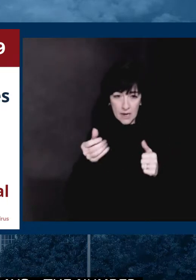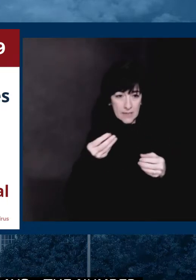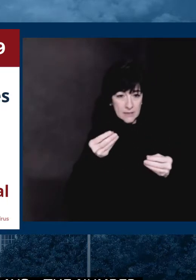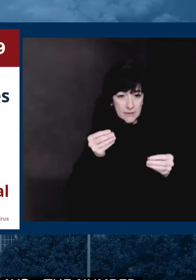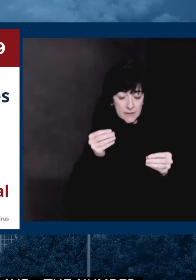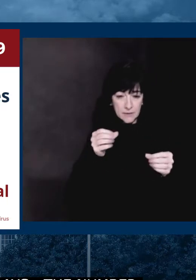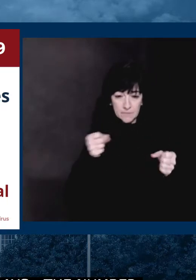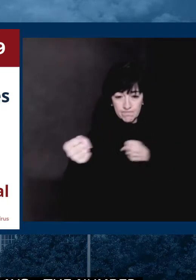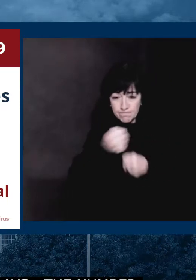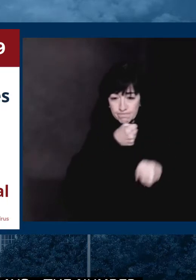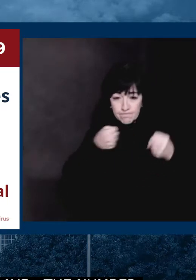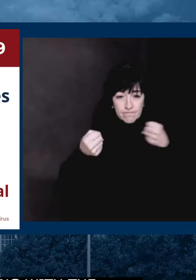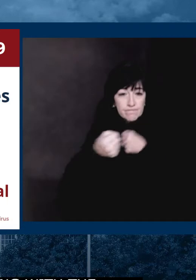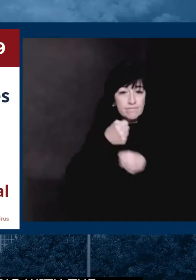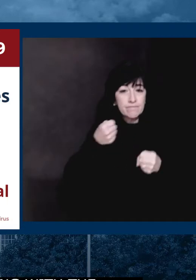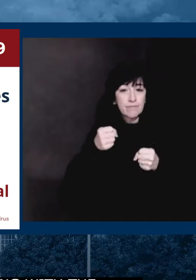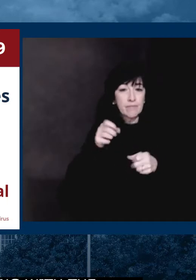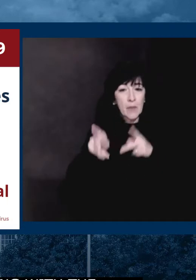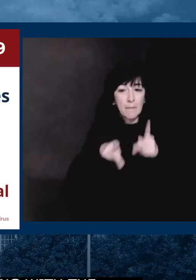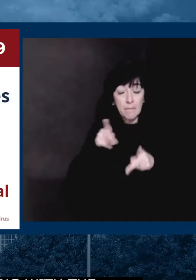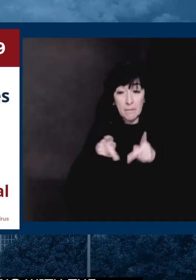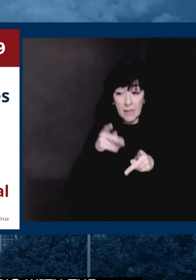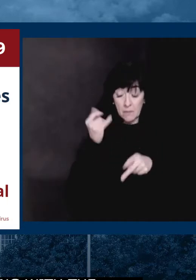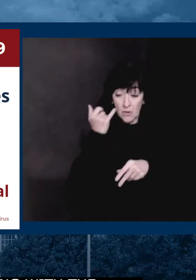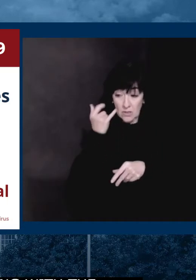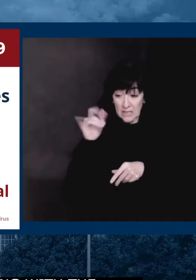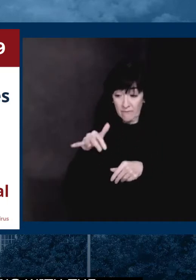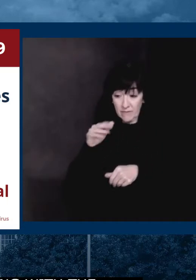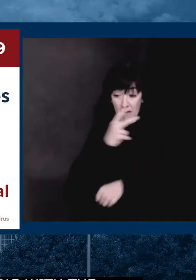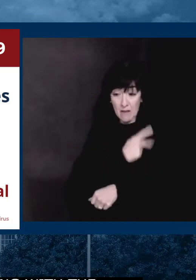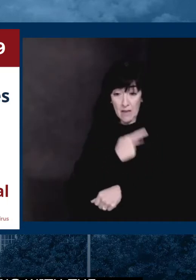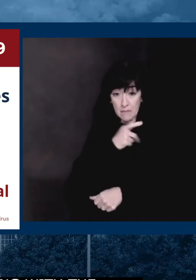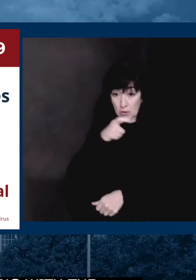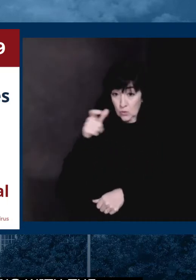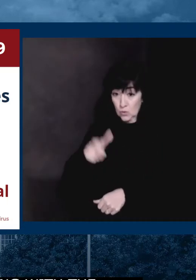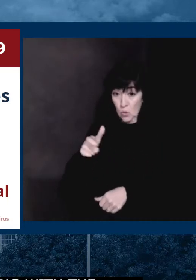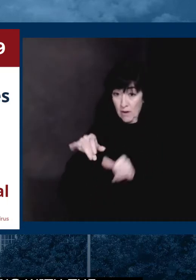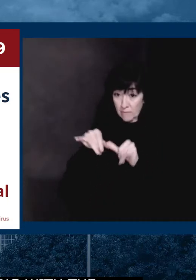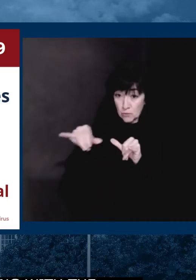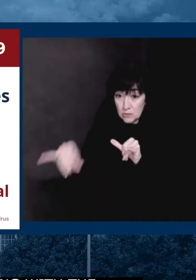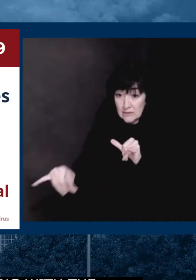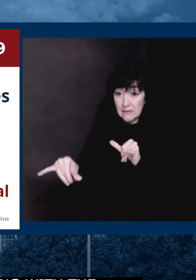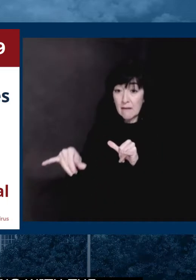outside the hospital to accept patients that don't need hospital care